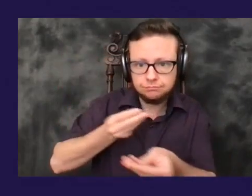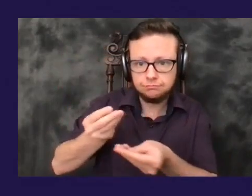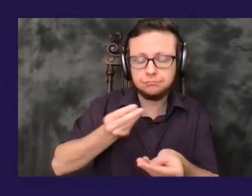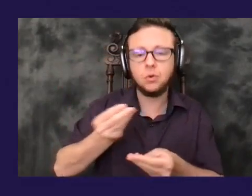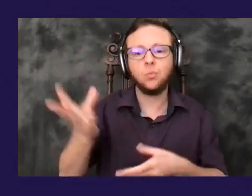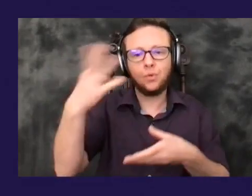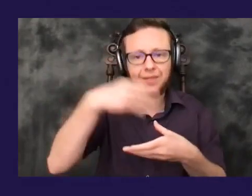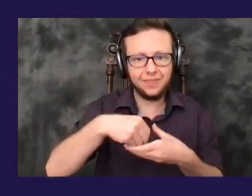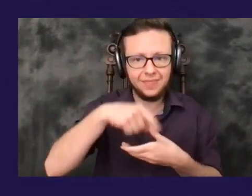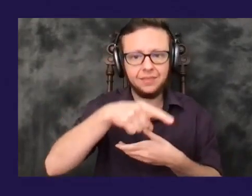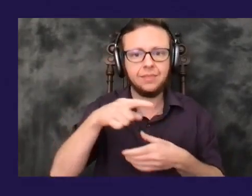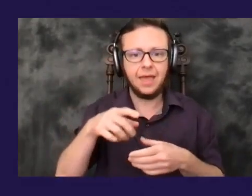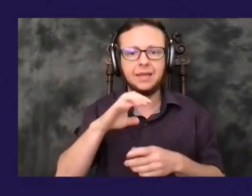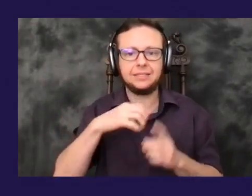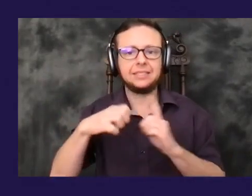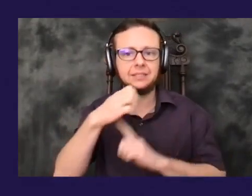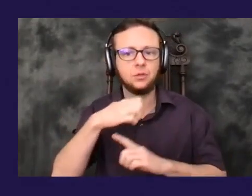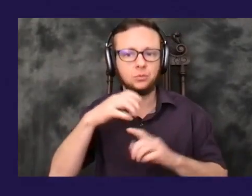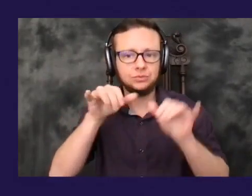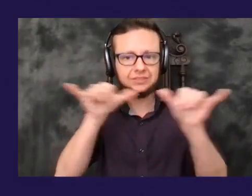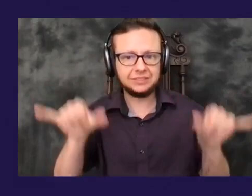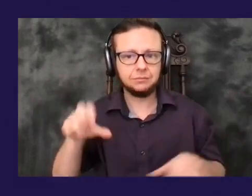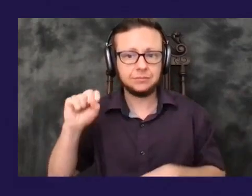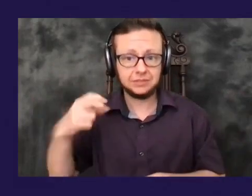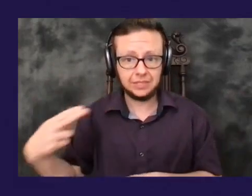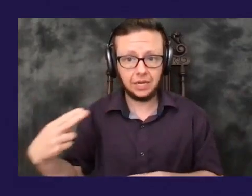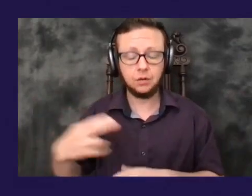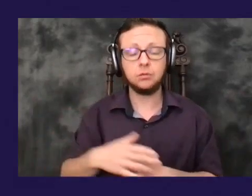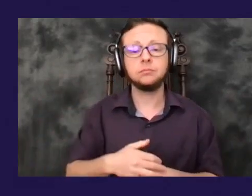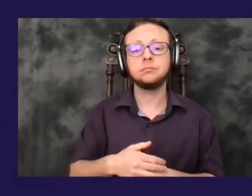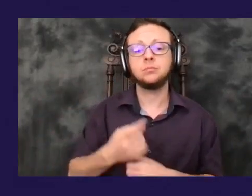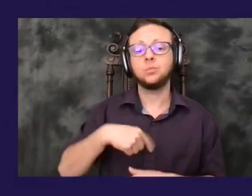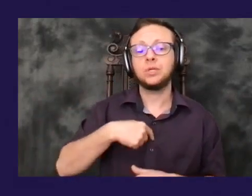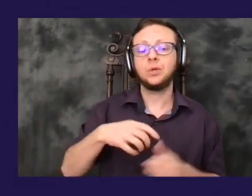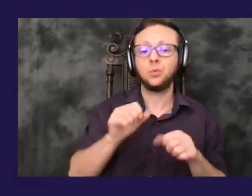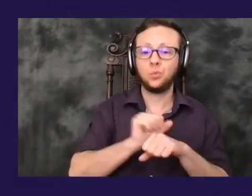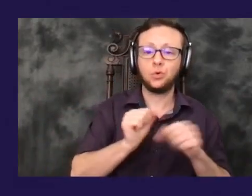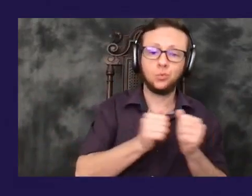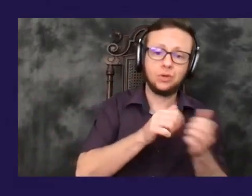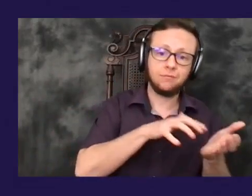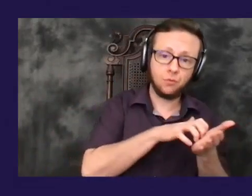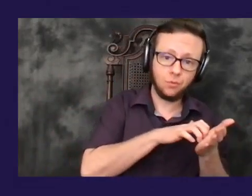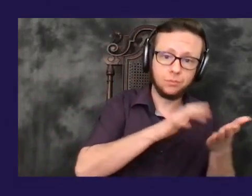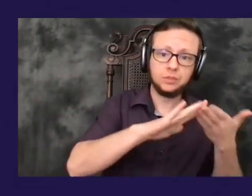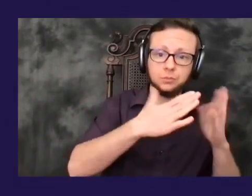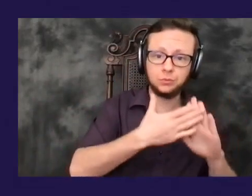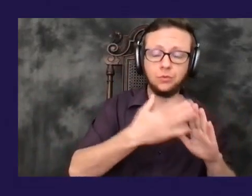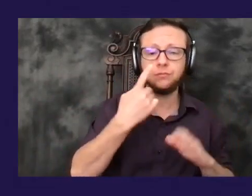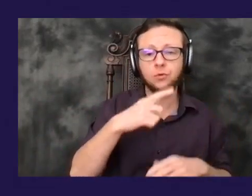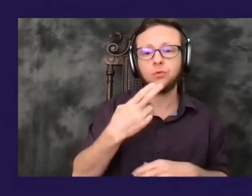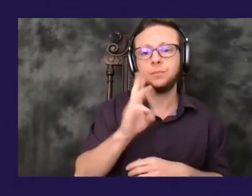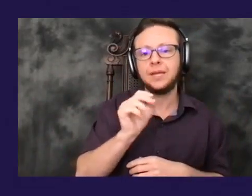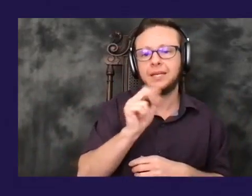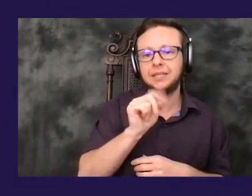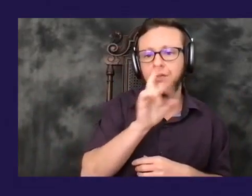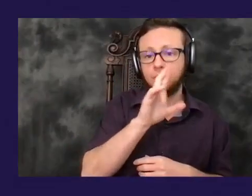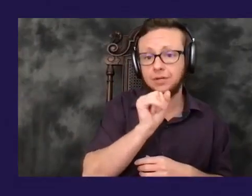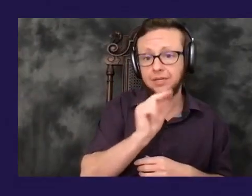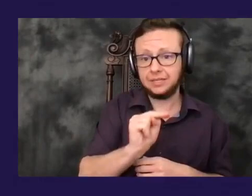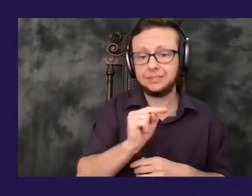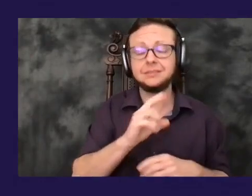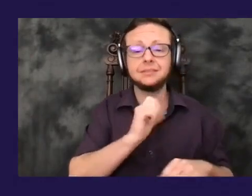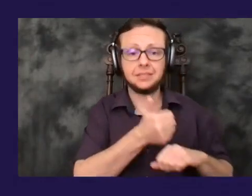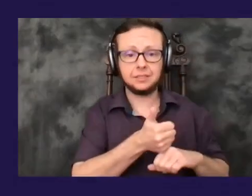ecosystem stakeholders. So in our case, where we work with vulnerable communities in humanitarian settings, those stakeholders tend to